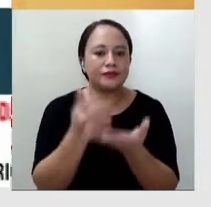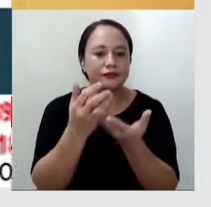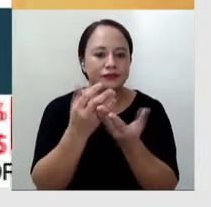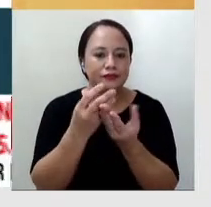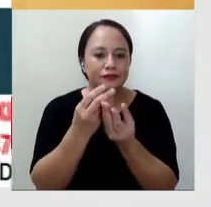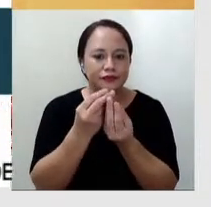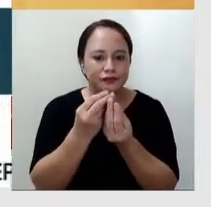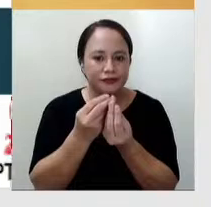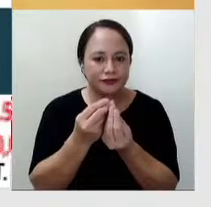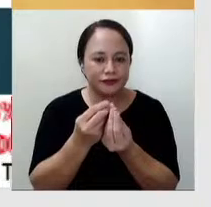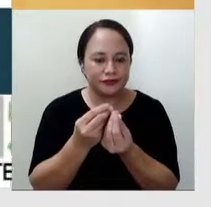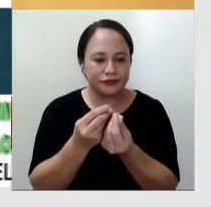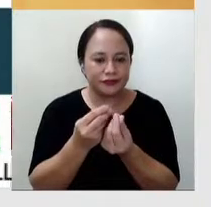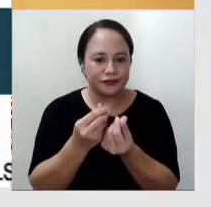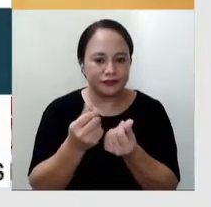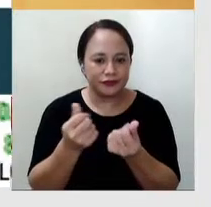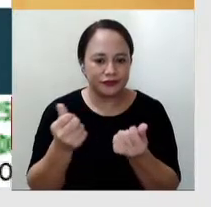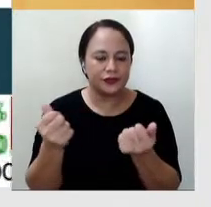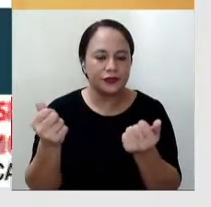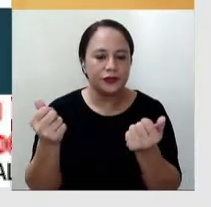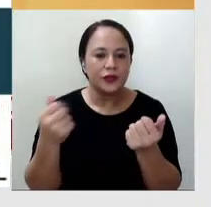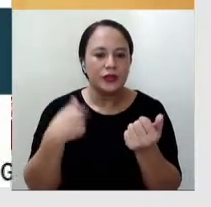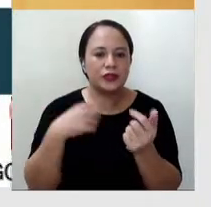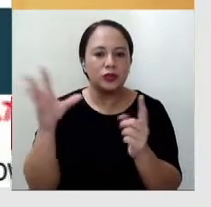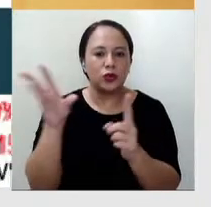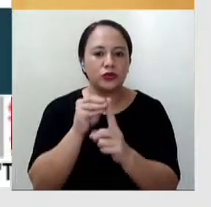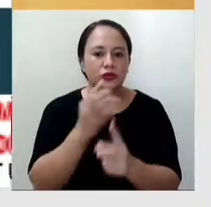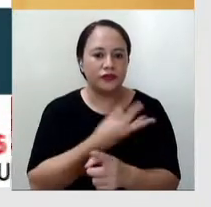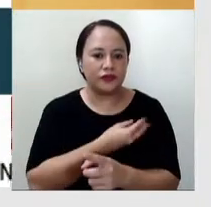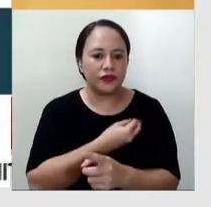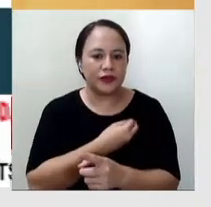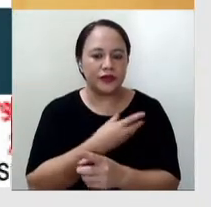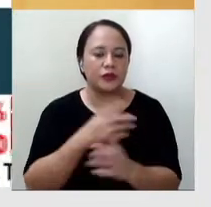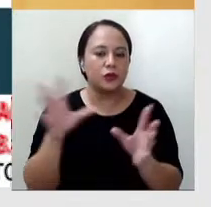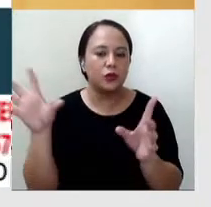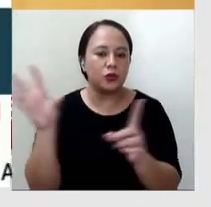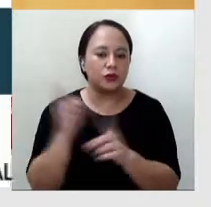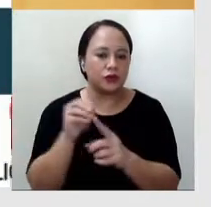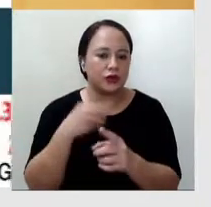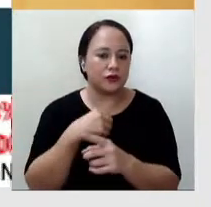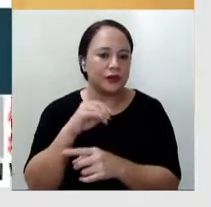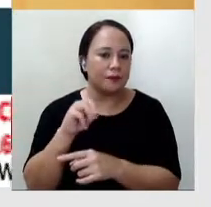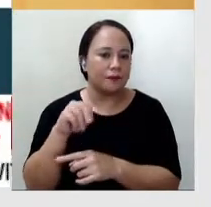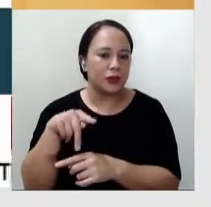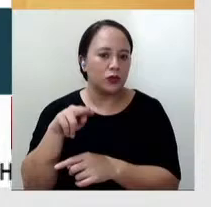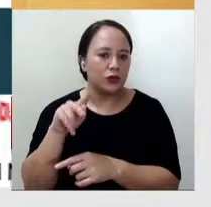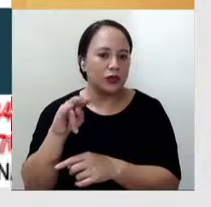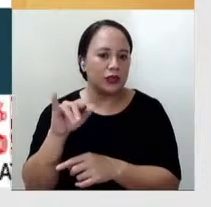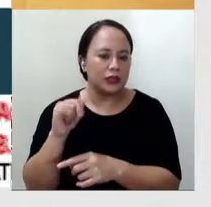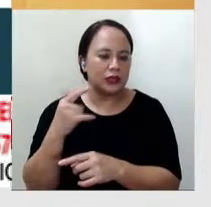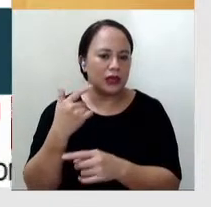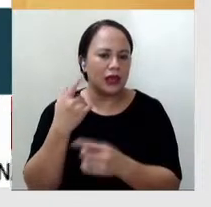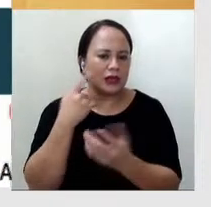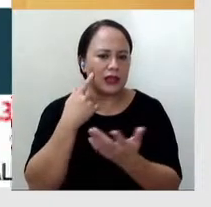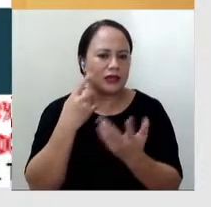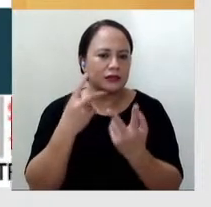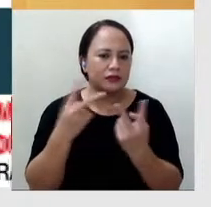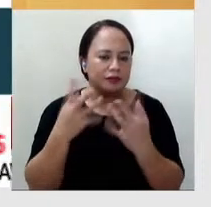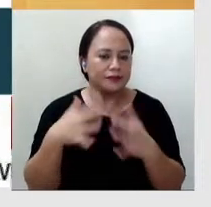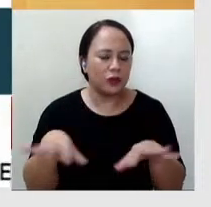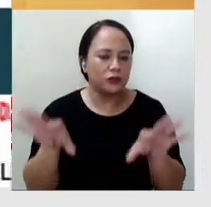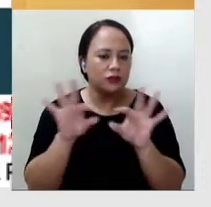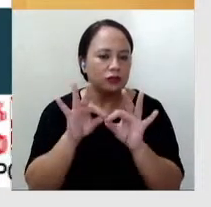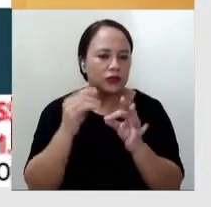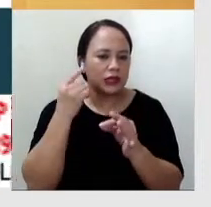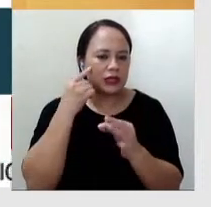move away from this culture of fear and culture of impunity. But I think it is very, very entrenched, right? And there is